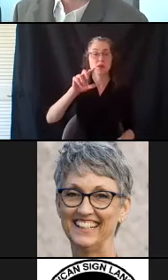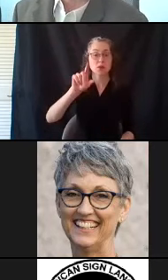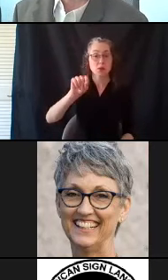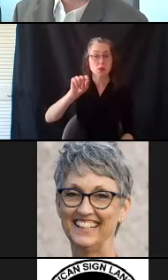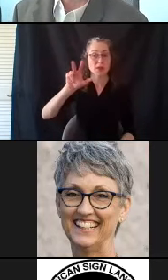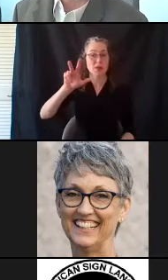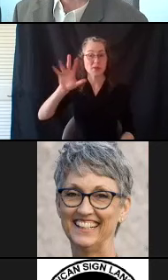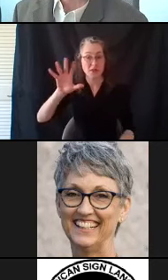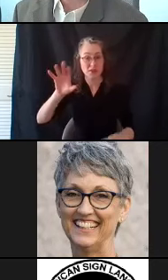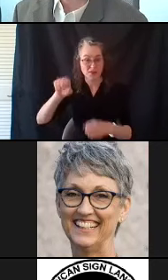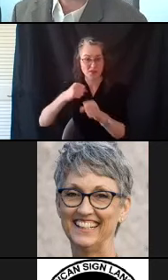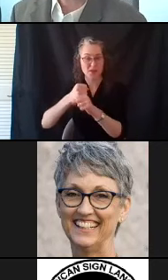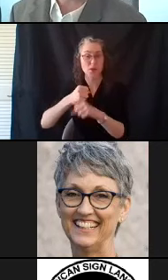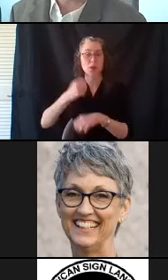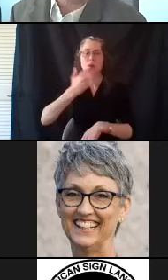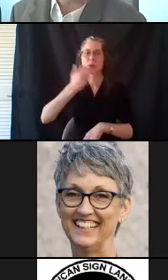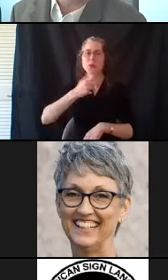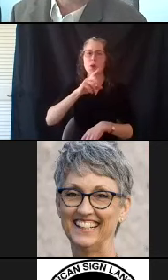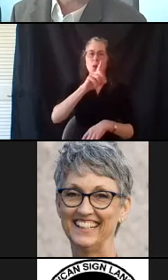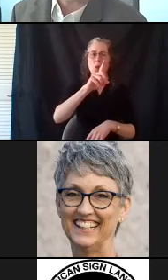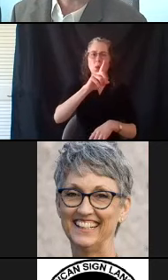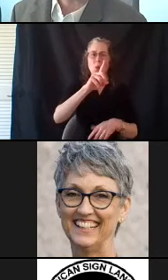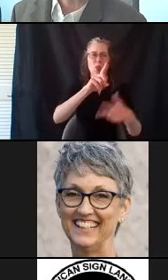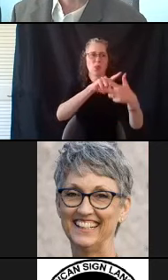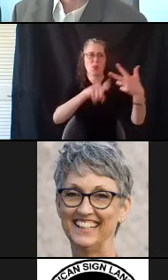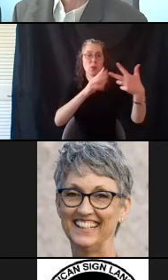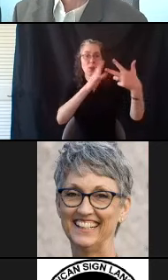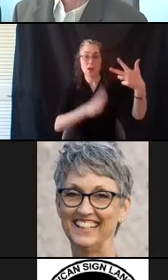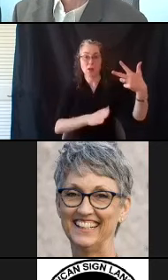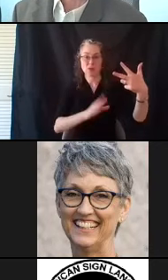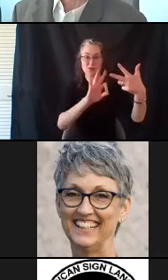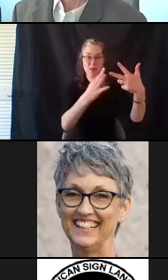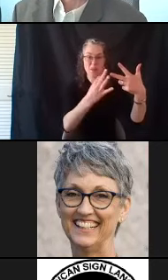be led by a resident 65 and older.